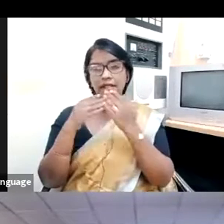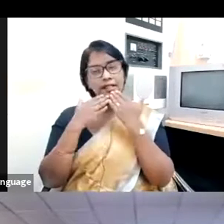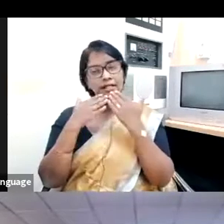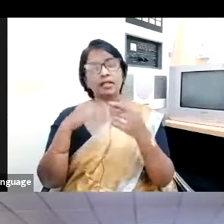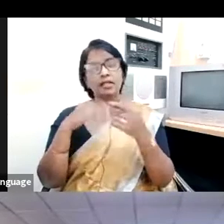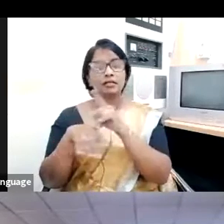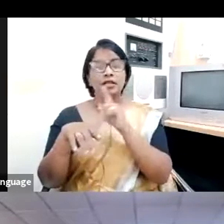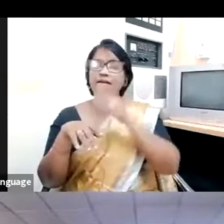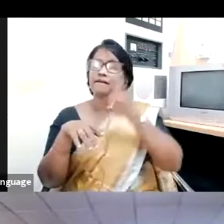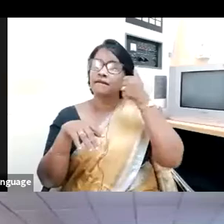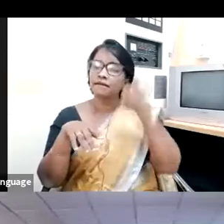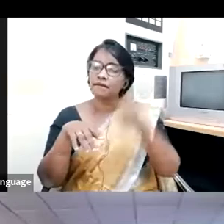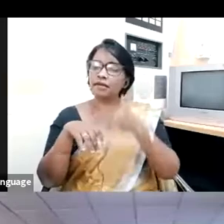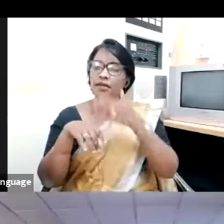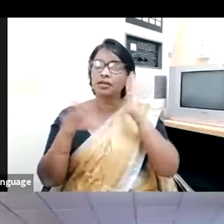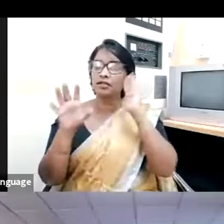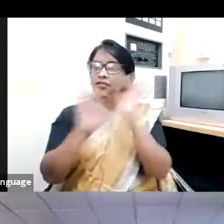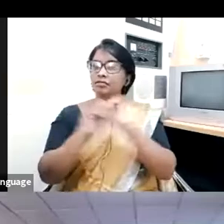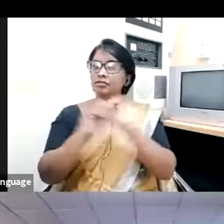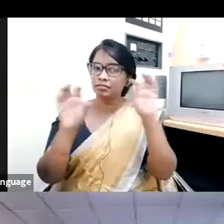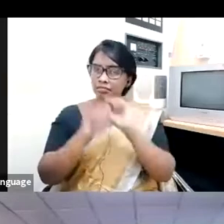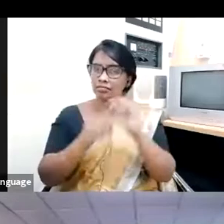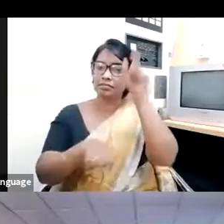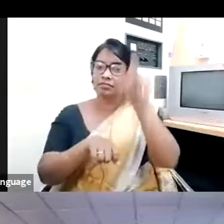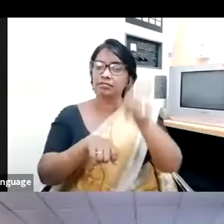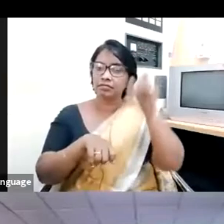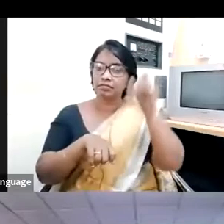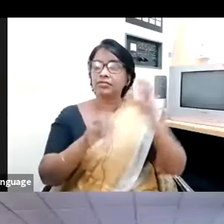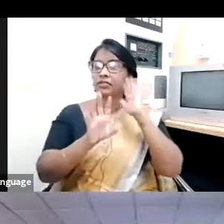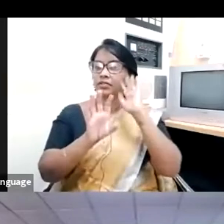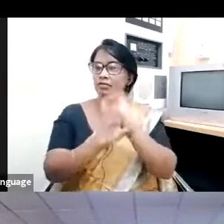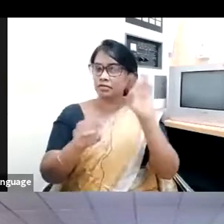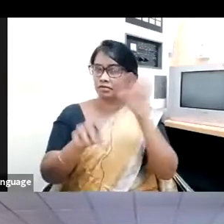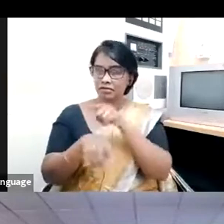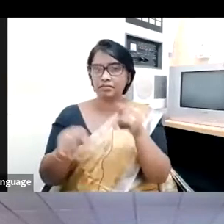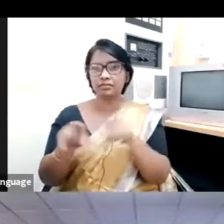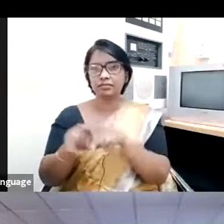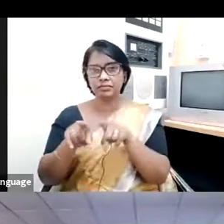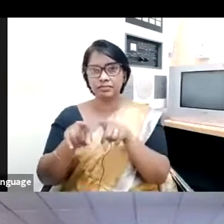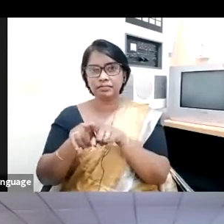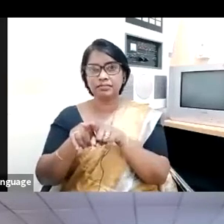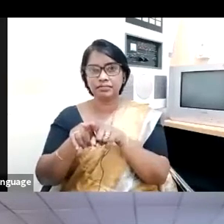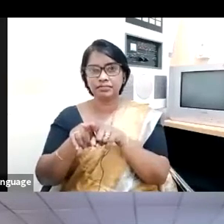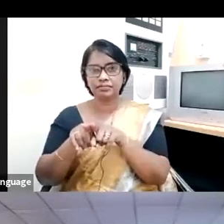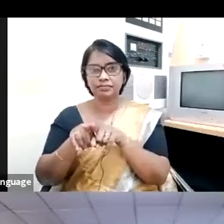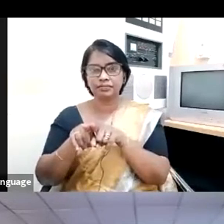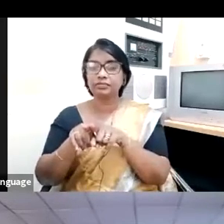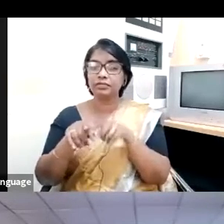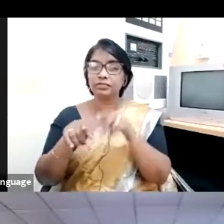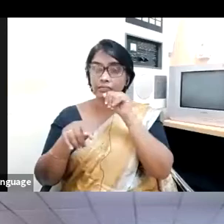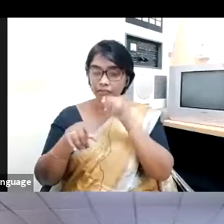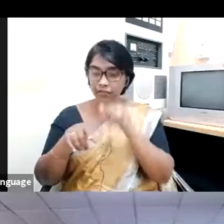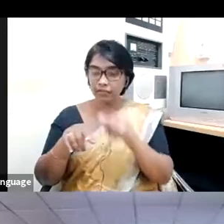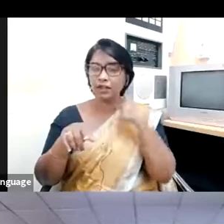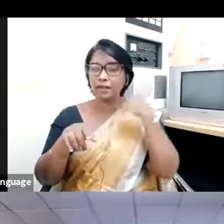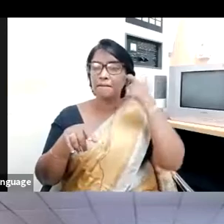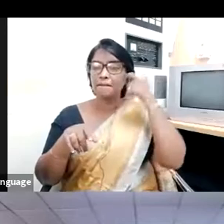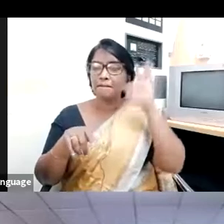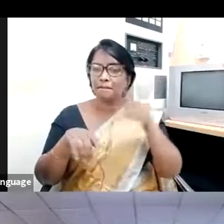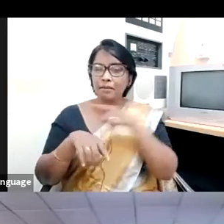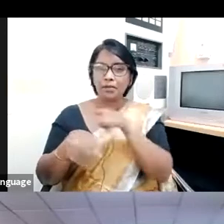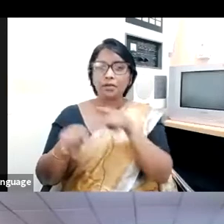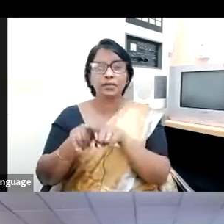gave everyone listening in. And I'm sincerely hoping if you are sitting on the other side today listening to this, there are